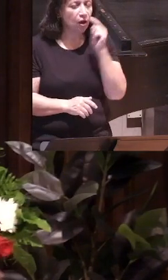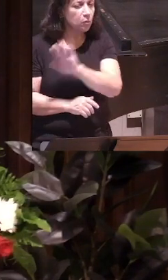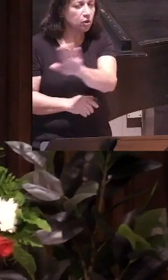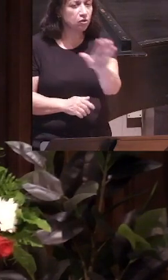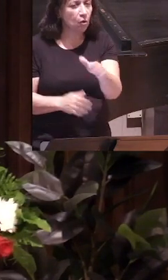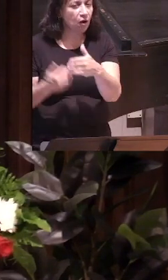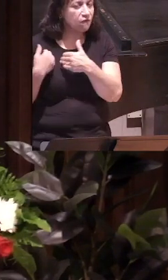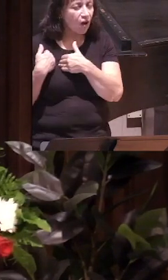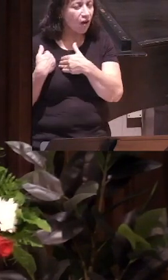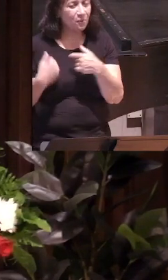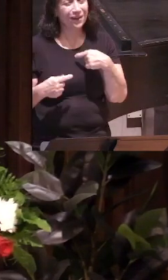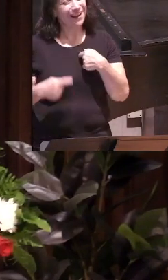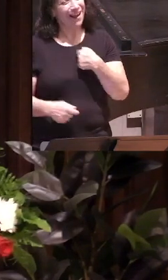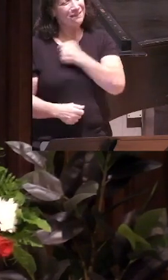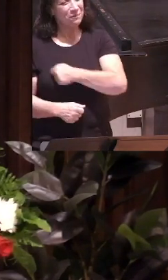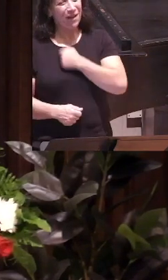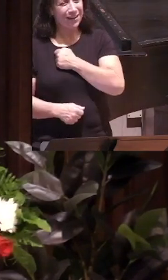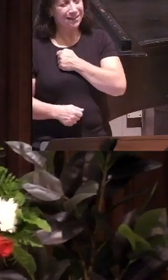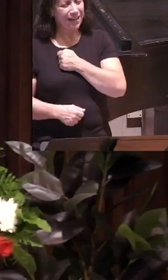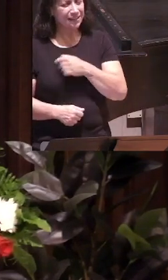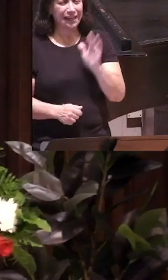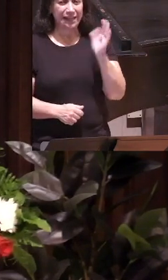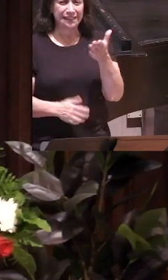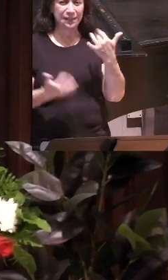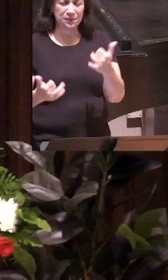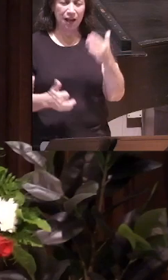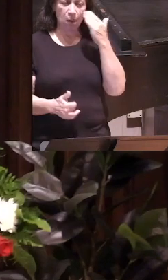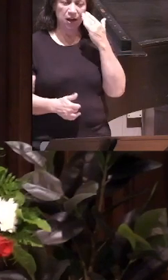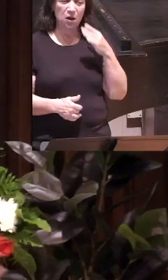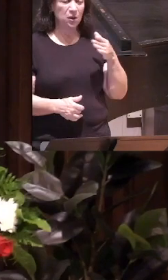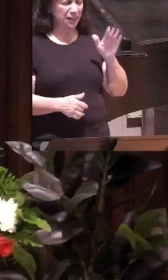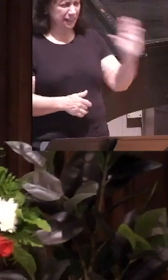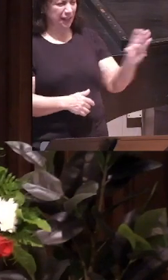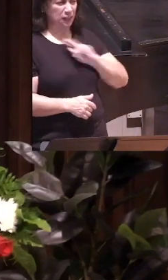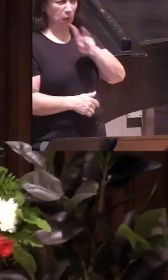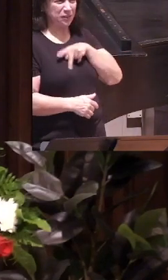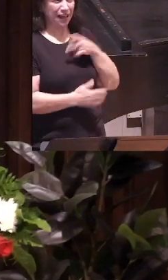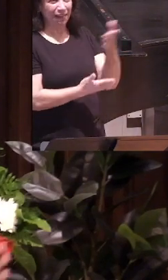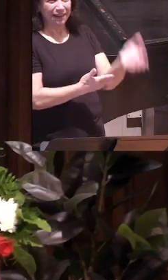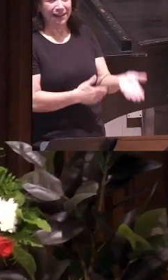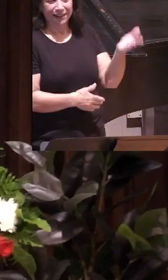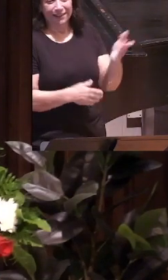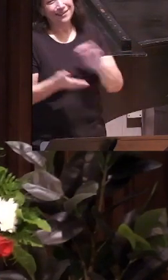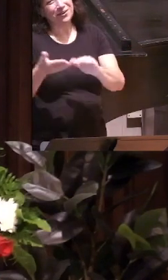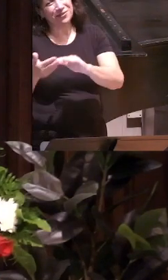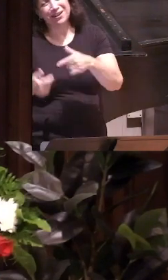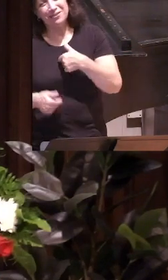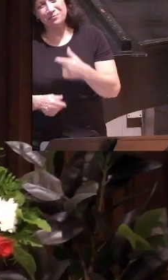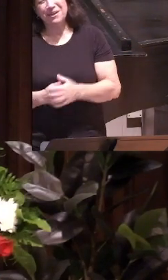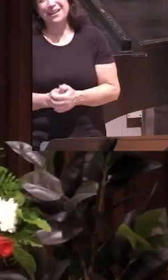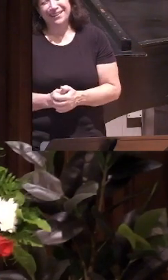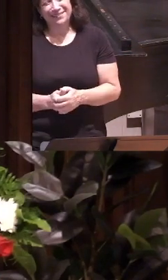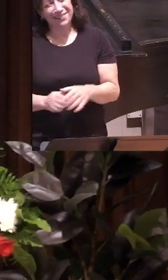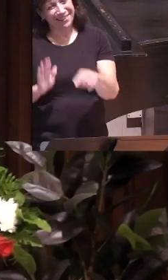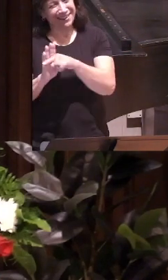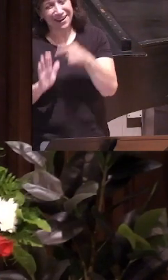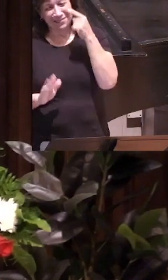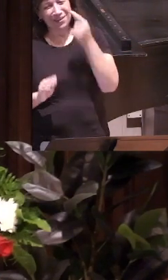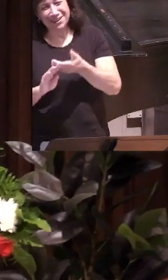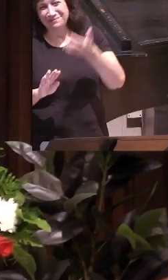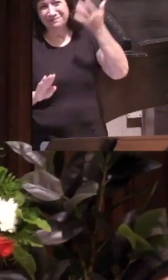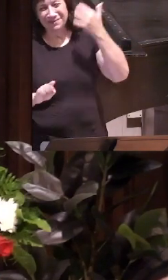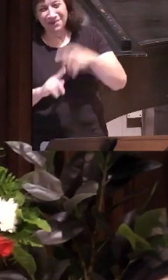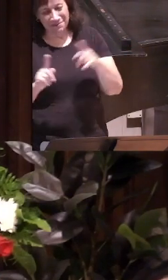It sounds like he's just been that way his whole life. So forgive me for thinking it was your fault. But I think